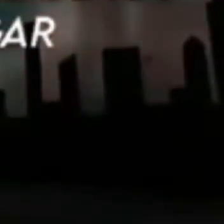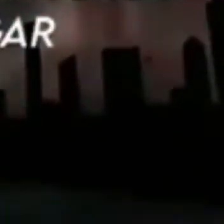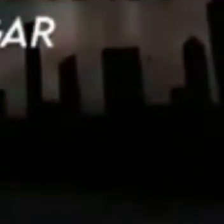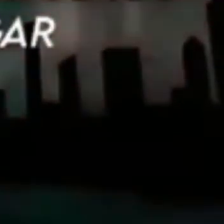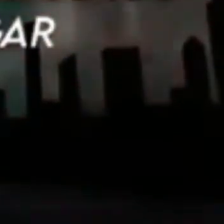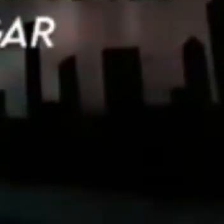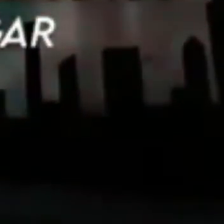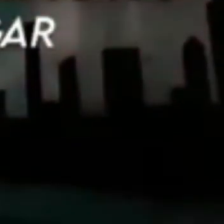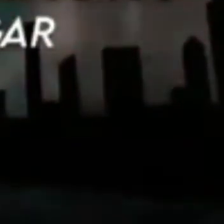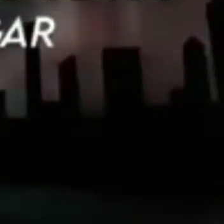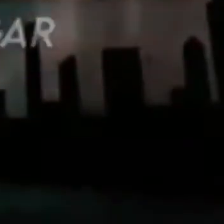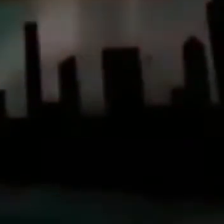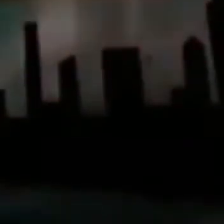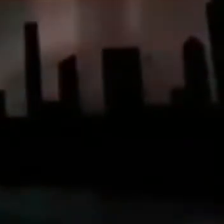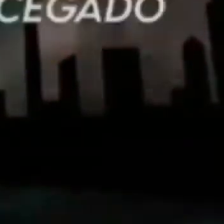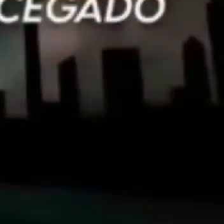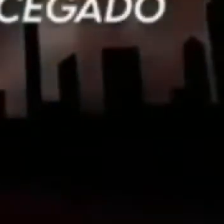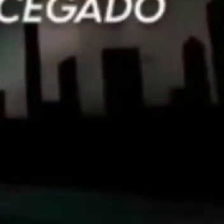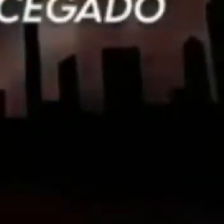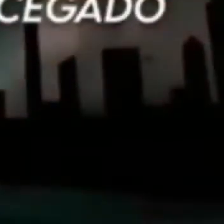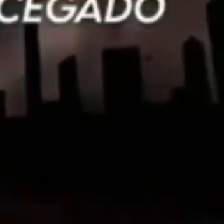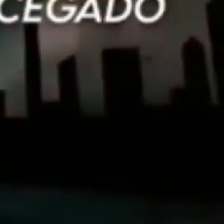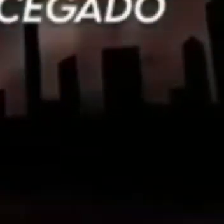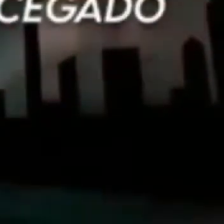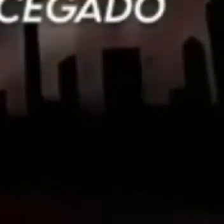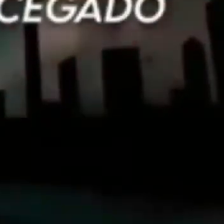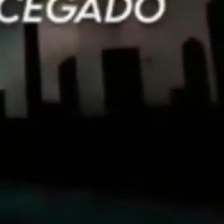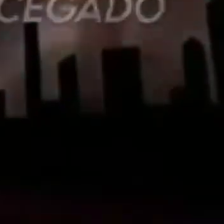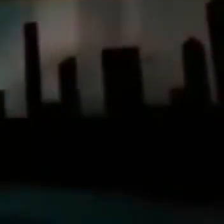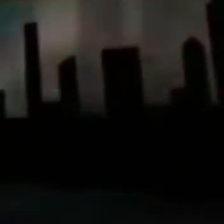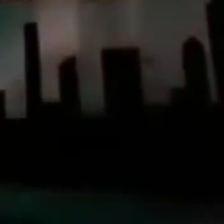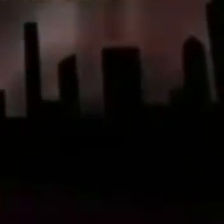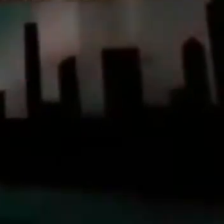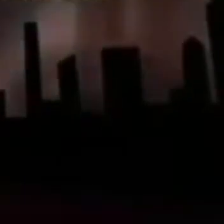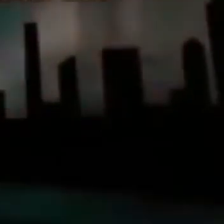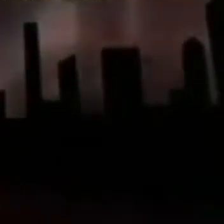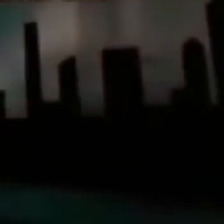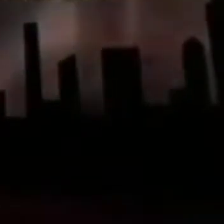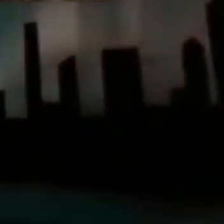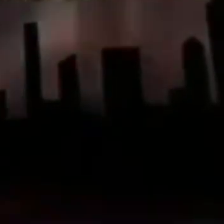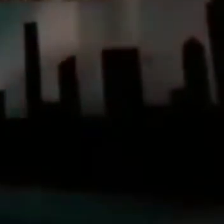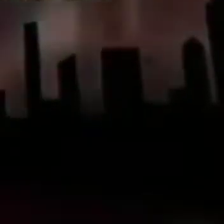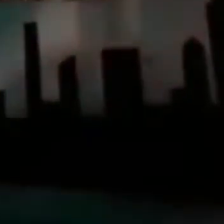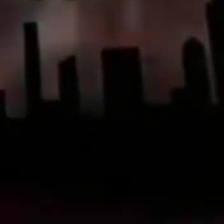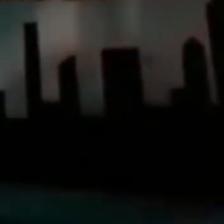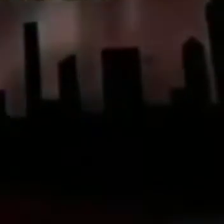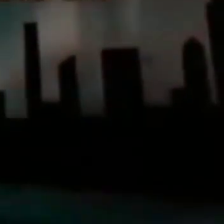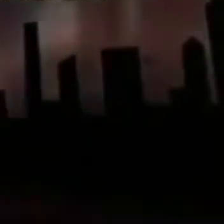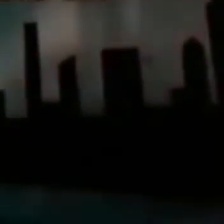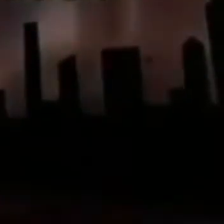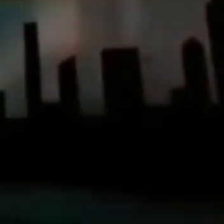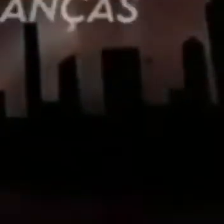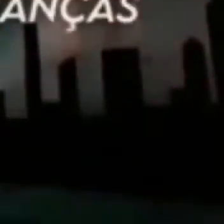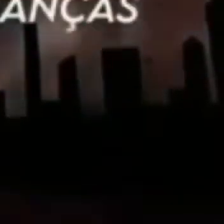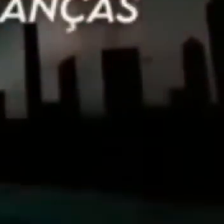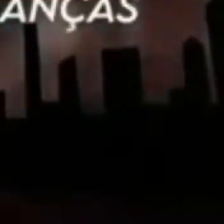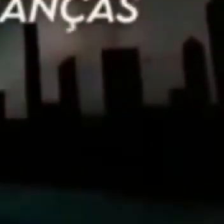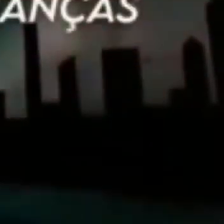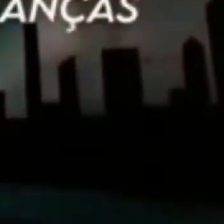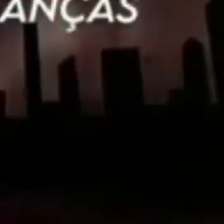eyes can find it. Maybe her made her blind, so she tries to cover up the